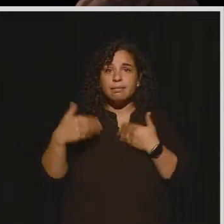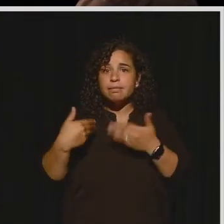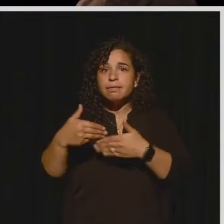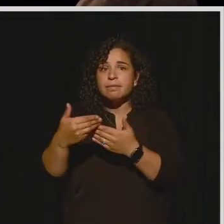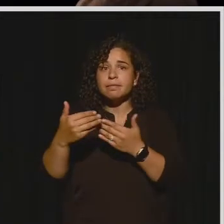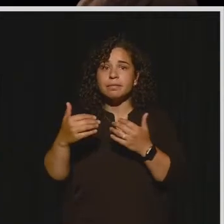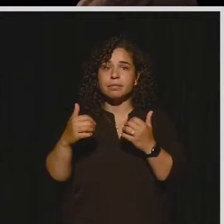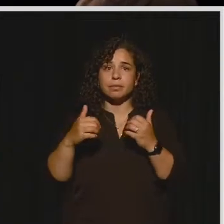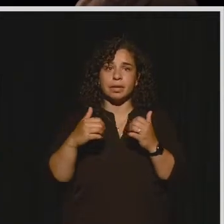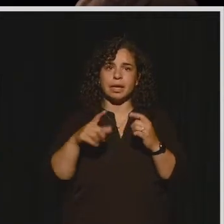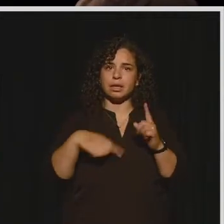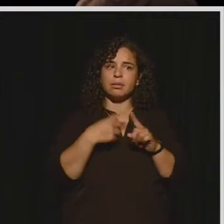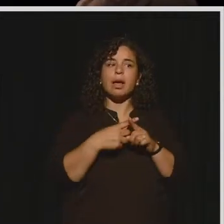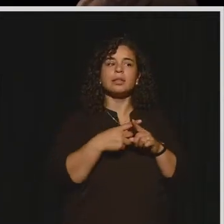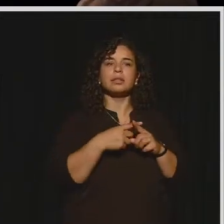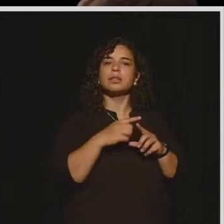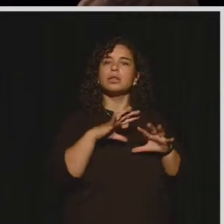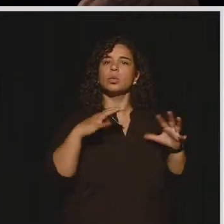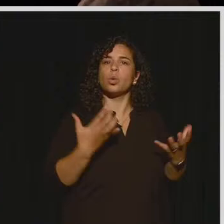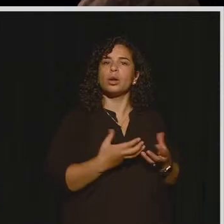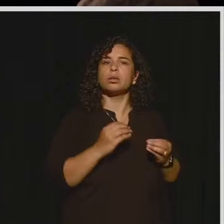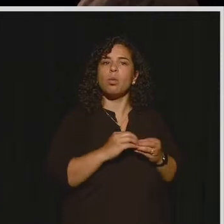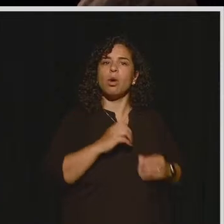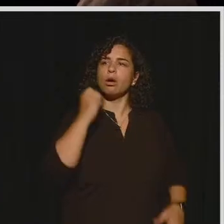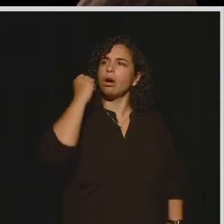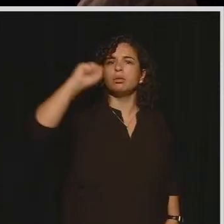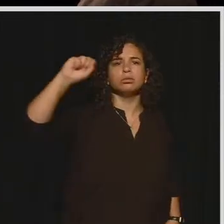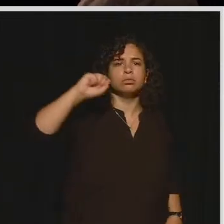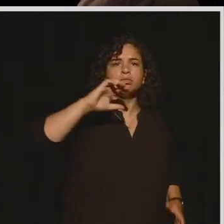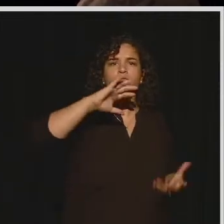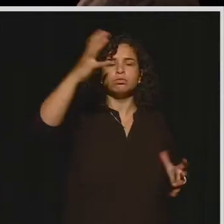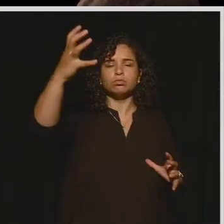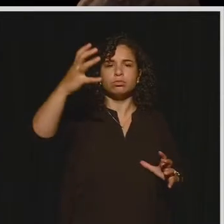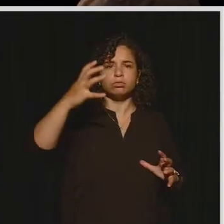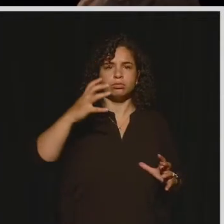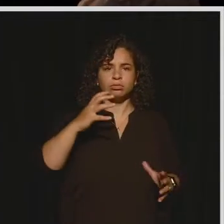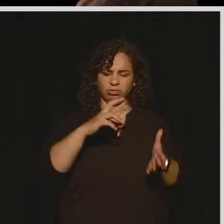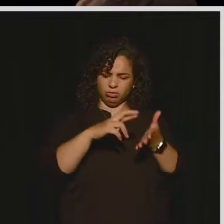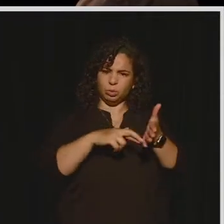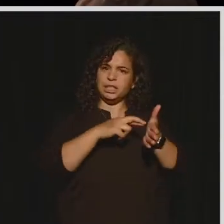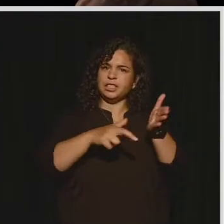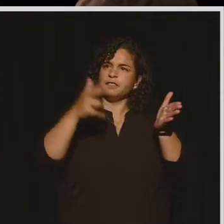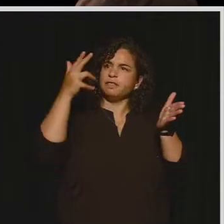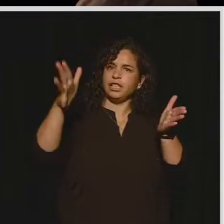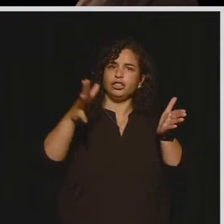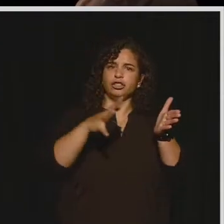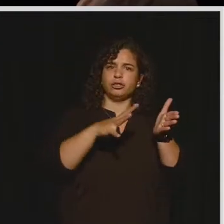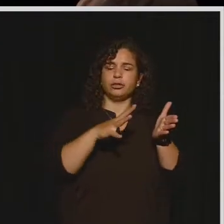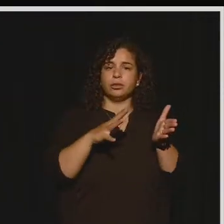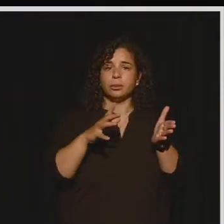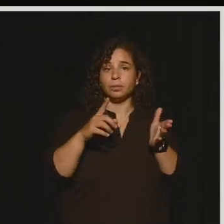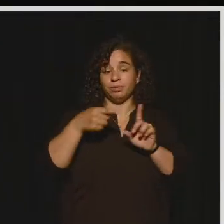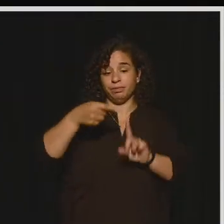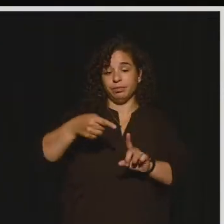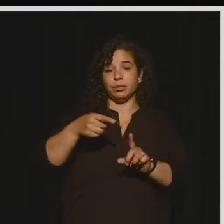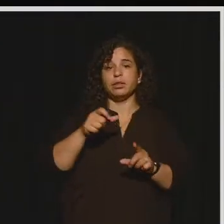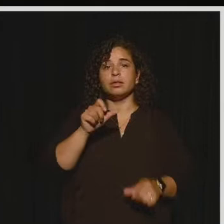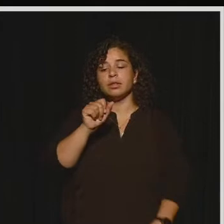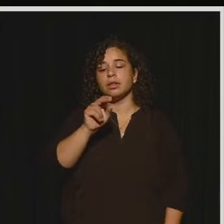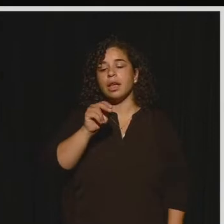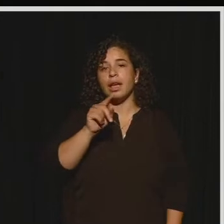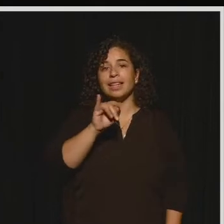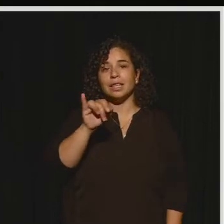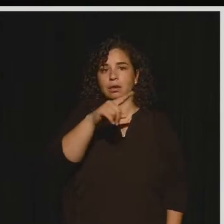this global uprising against racism in particular, anti-Black racism